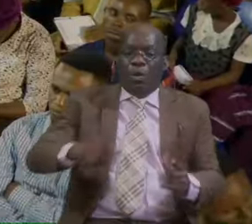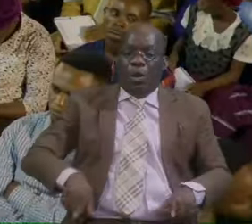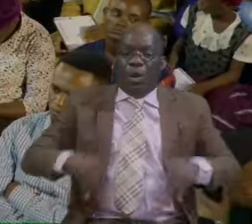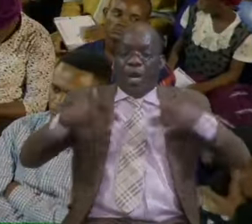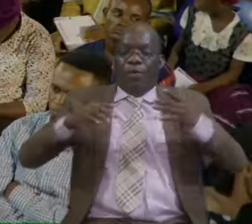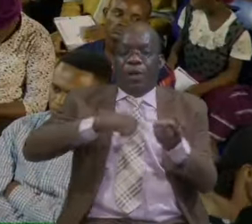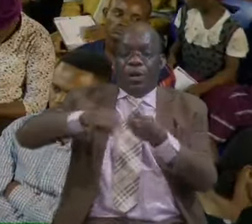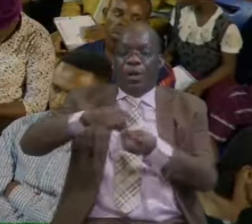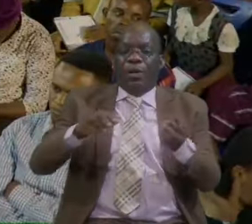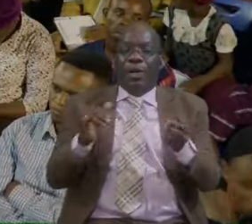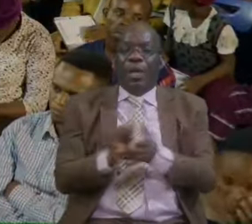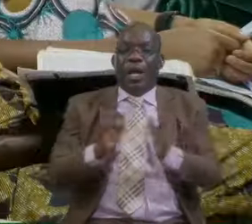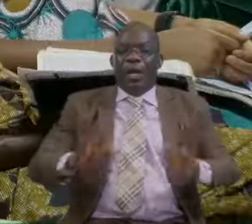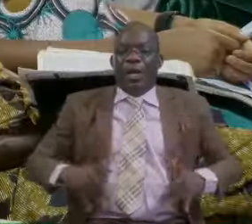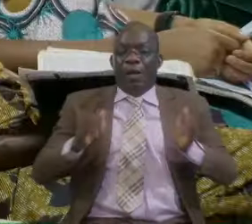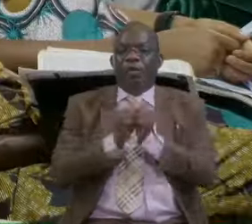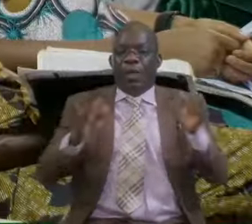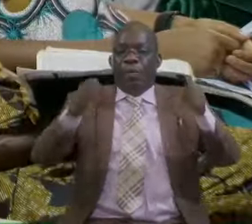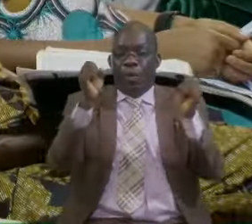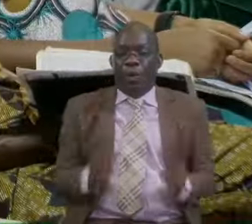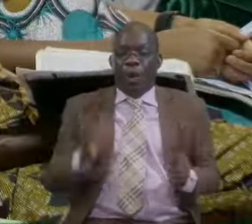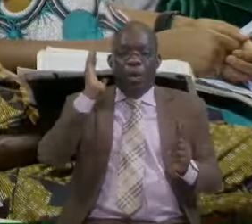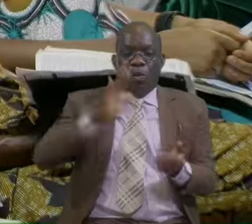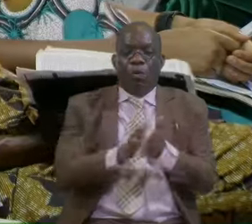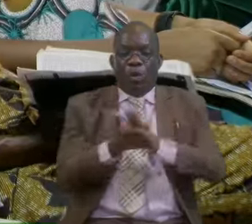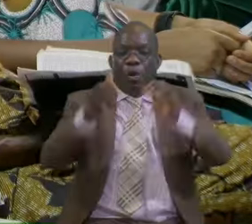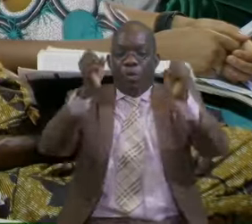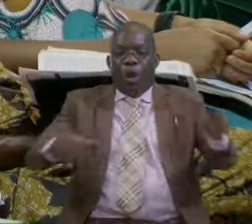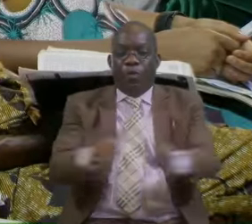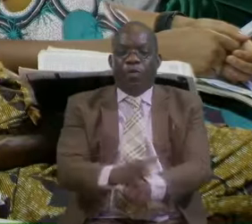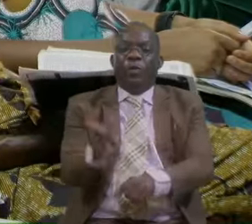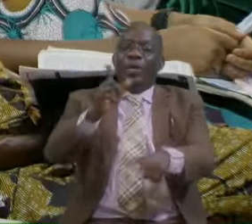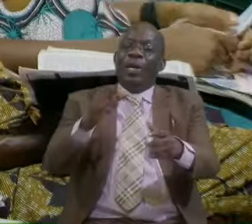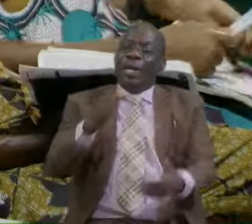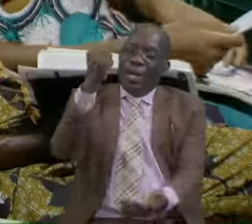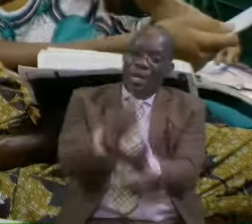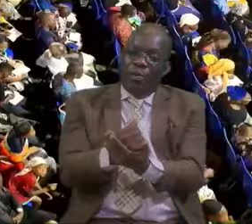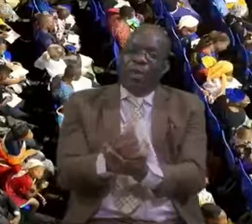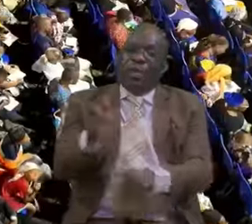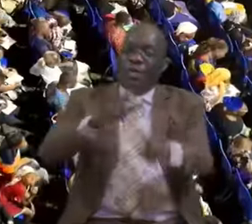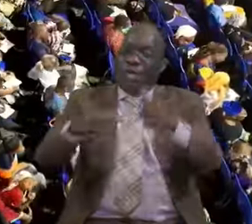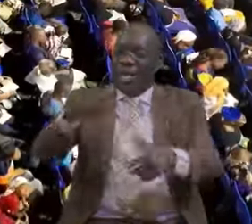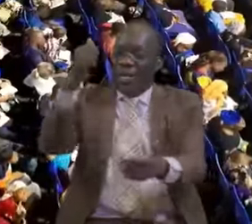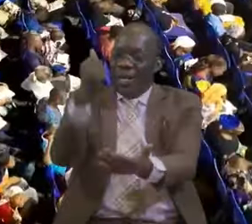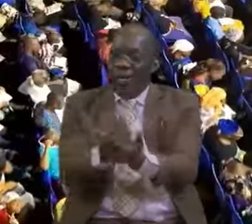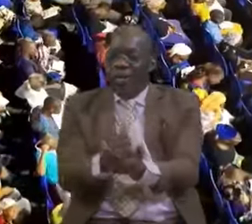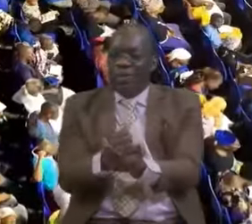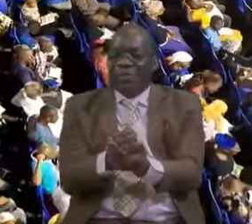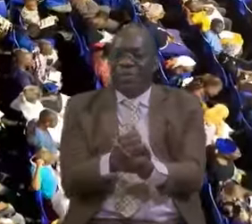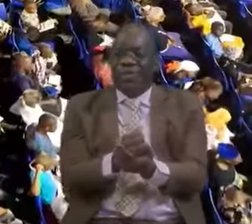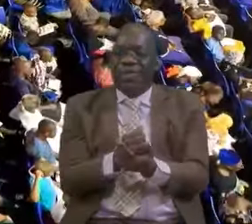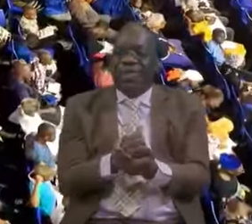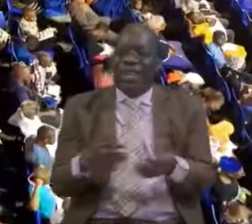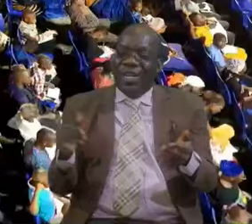powerless life will become powerful. I thought you'll say amen. And that